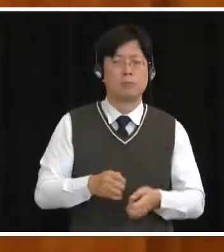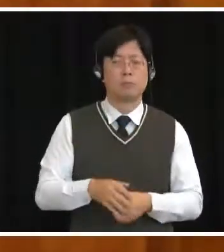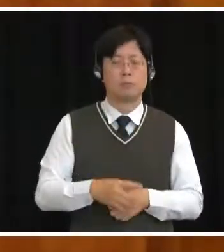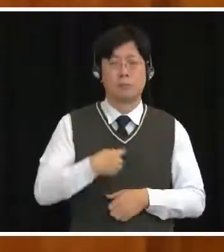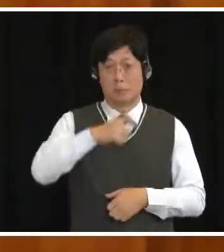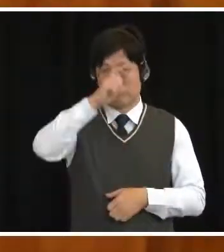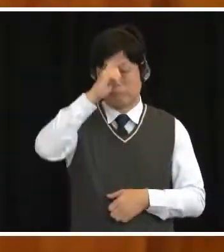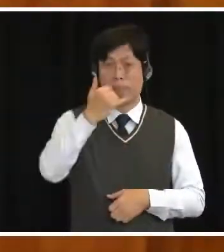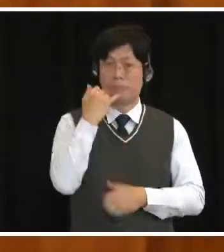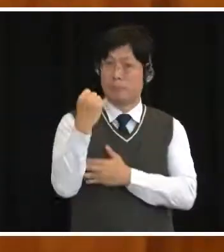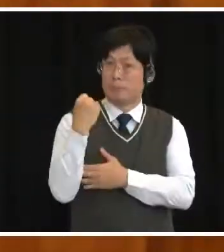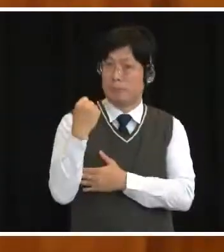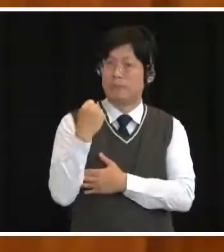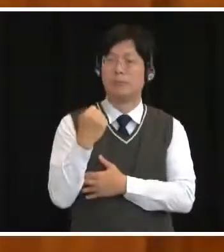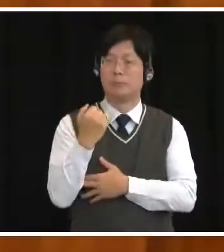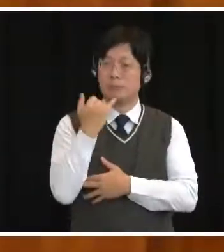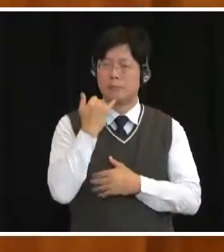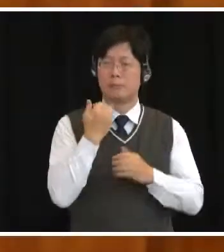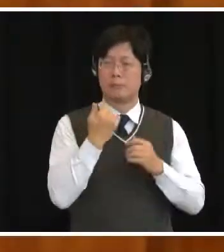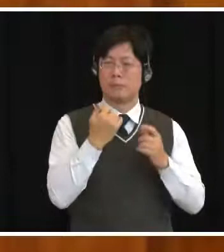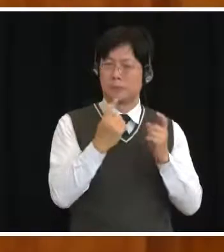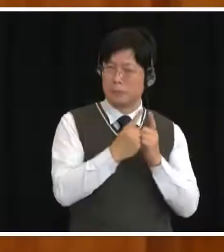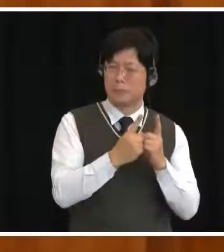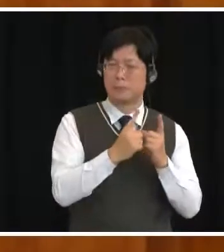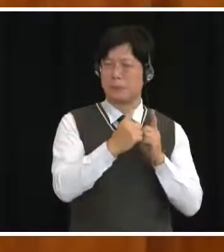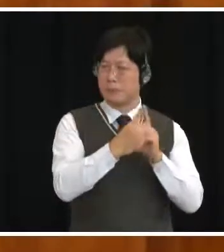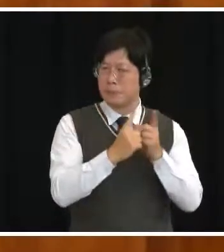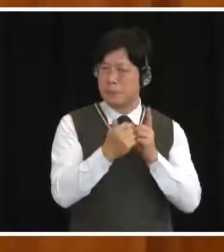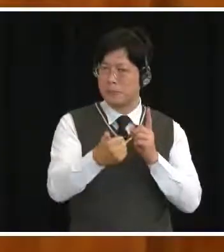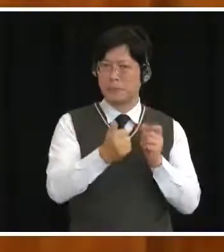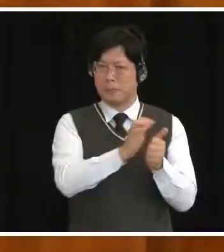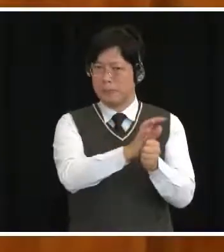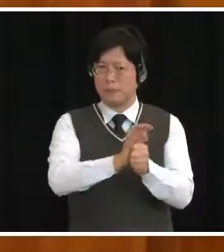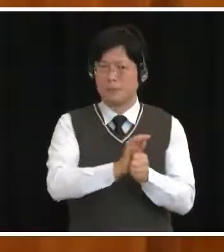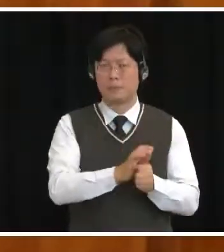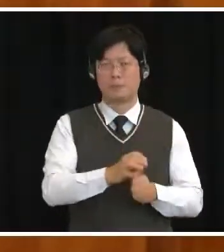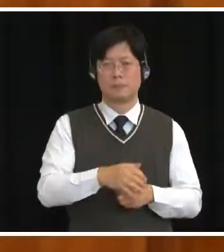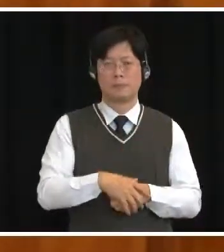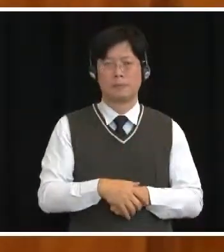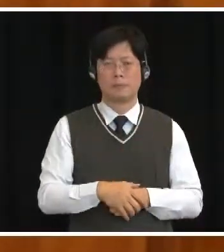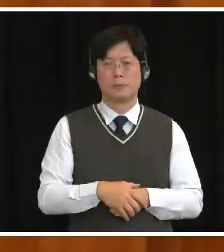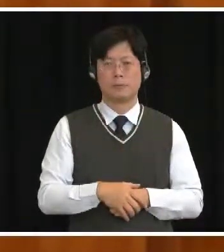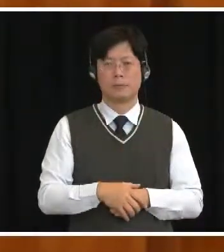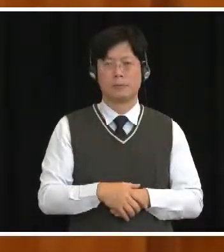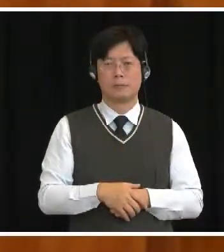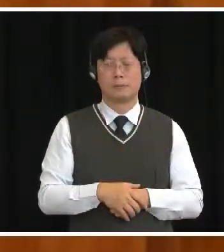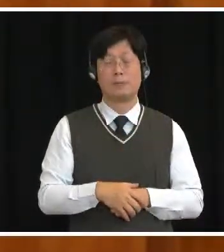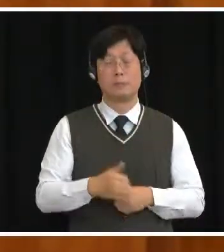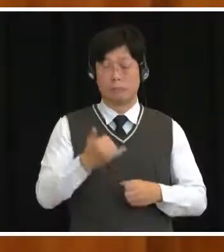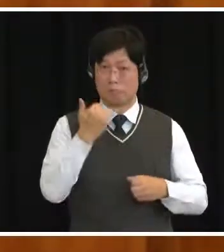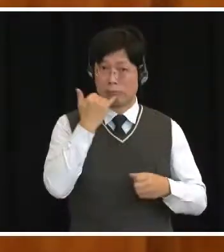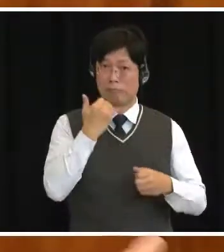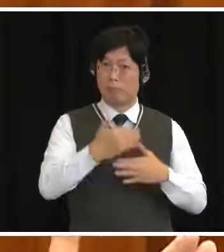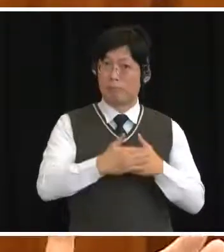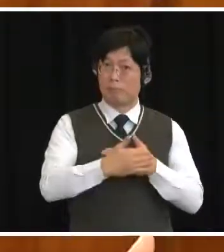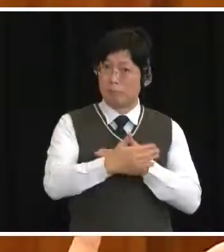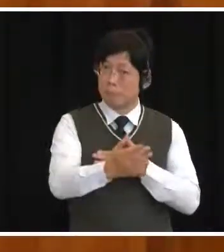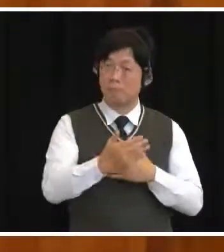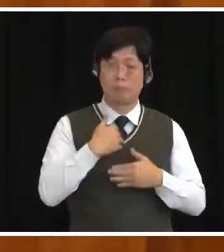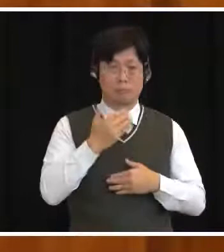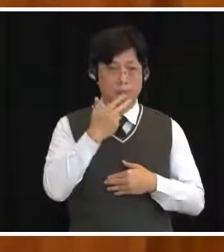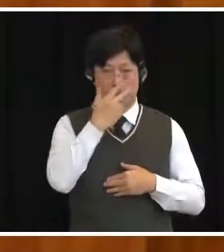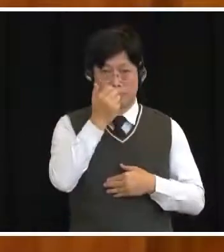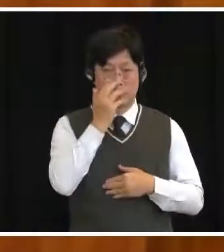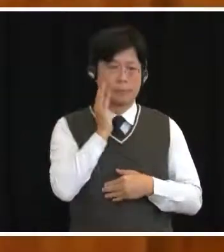these complaints in a different fashion. We try to make the complaints